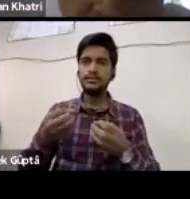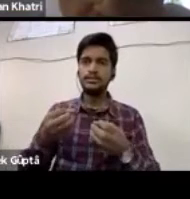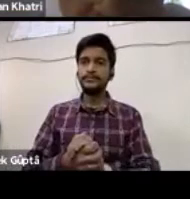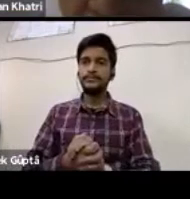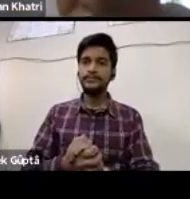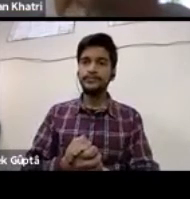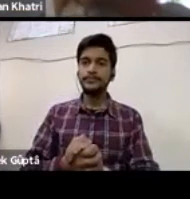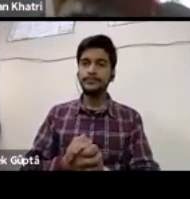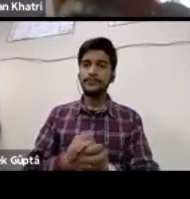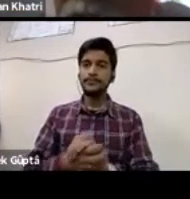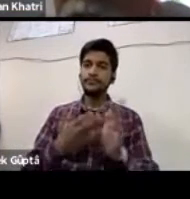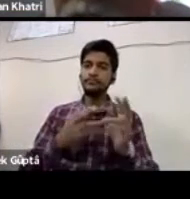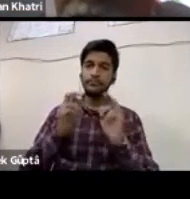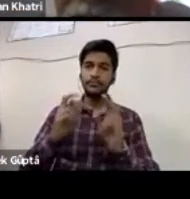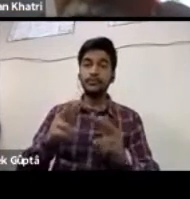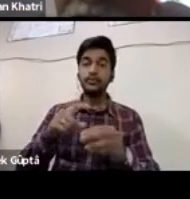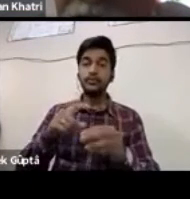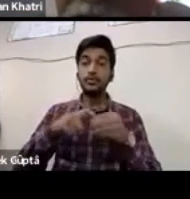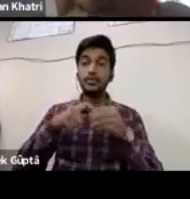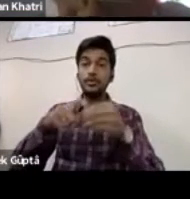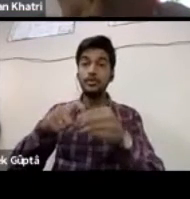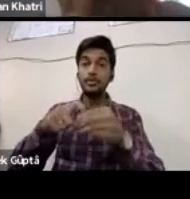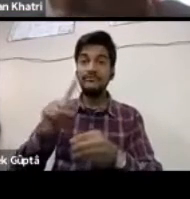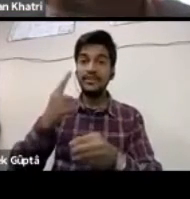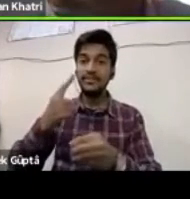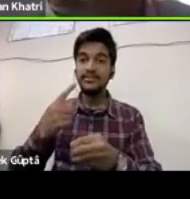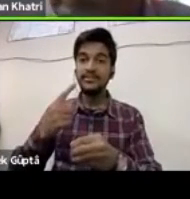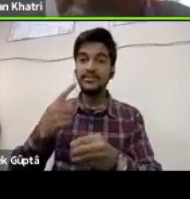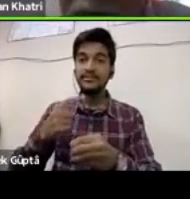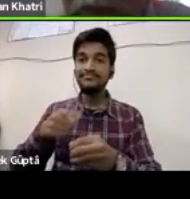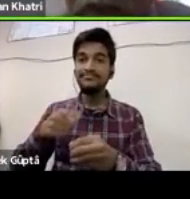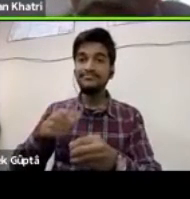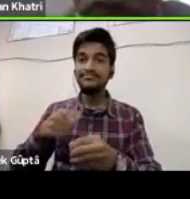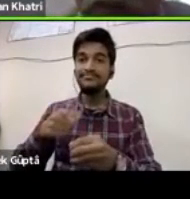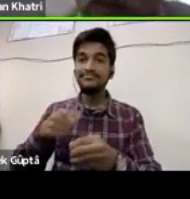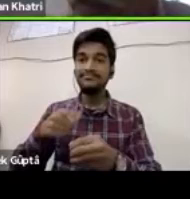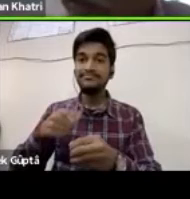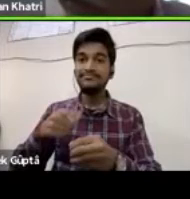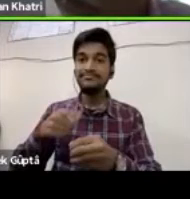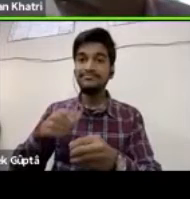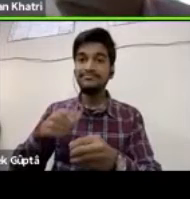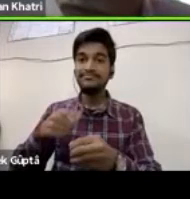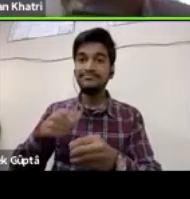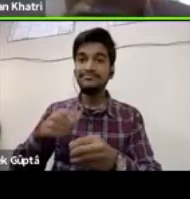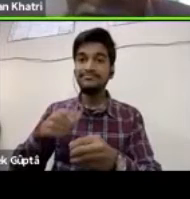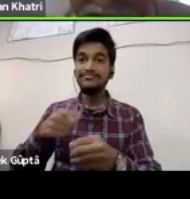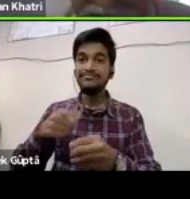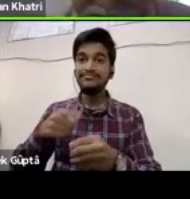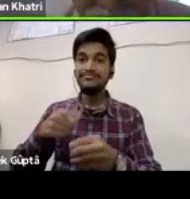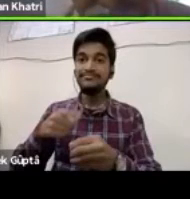Yes, sir, the questions are texted to you in your chat box. You have texted it? Yes,